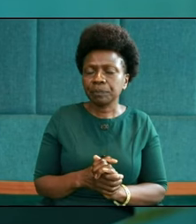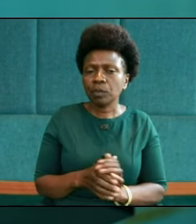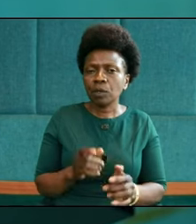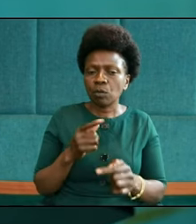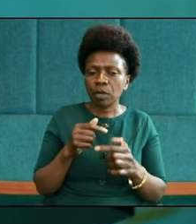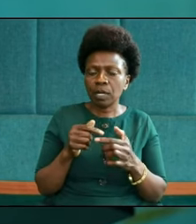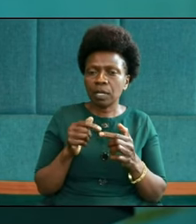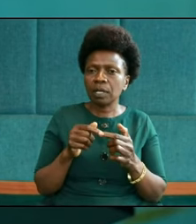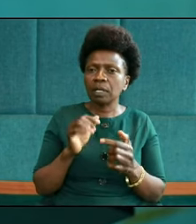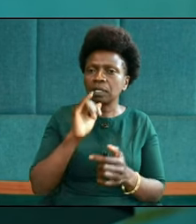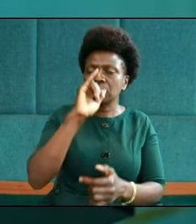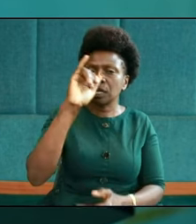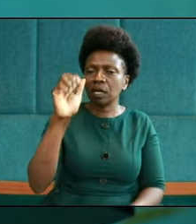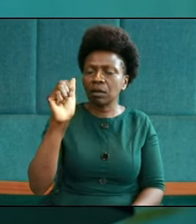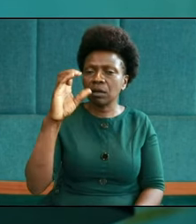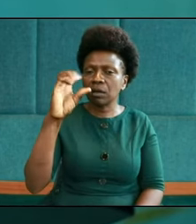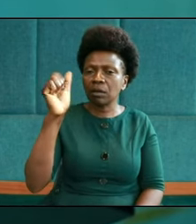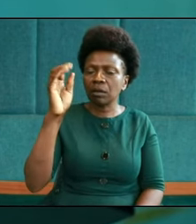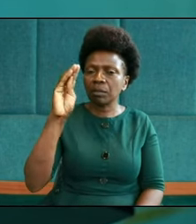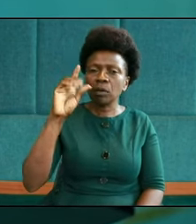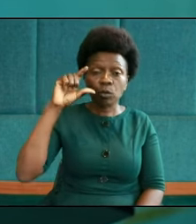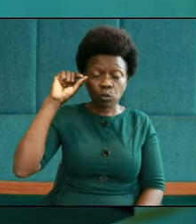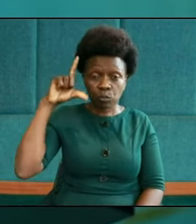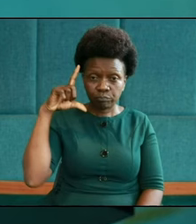When Jacob awoke from his sleep,